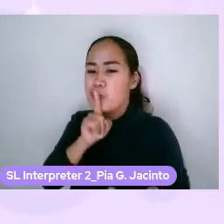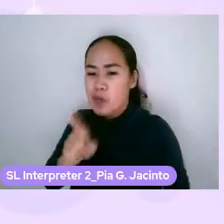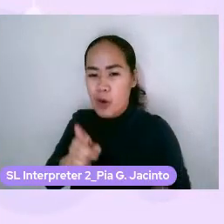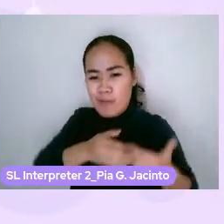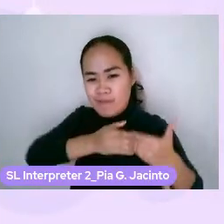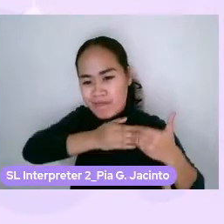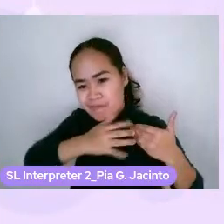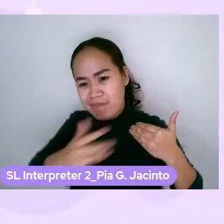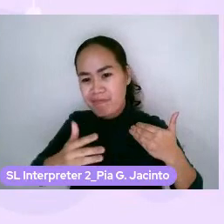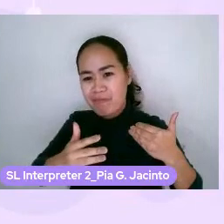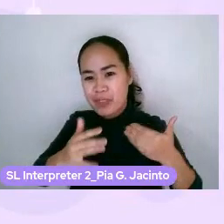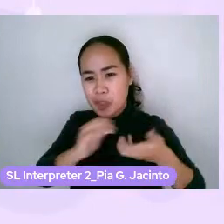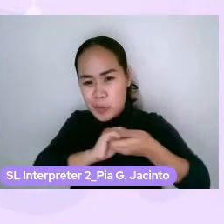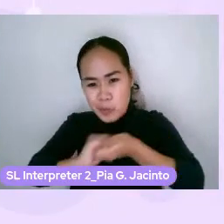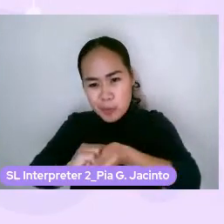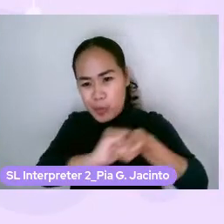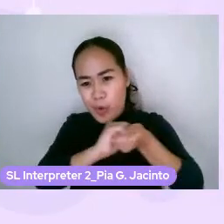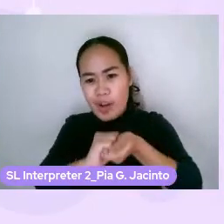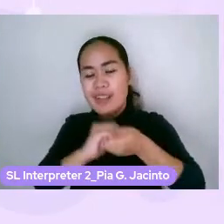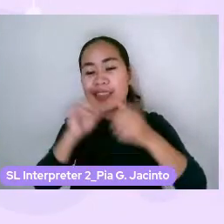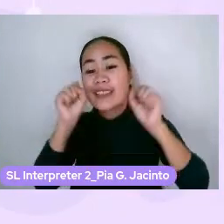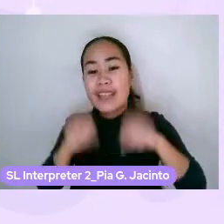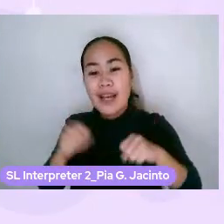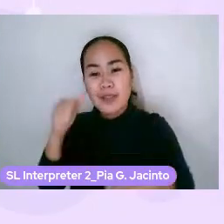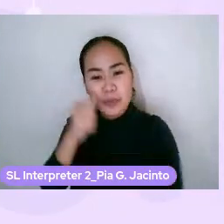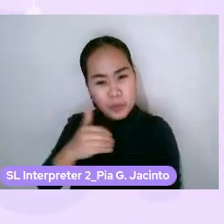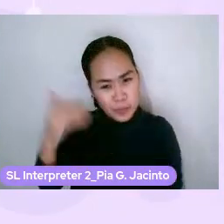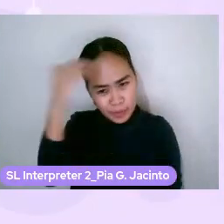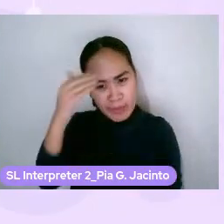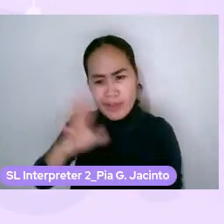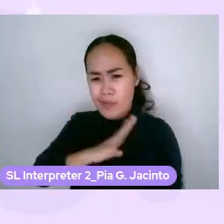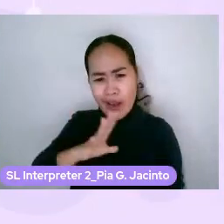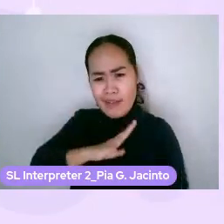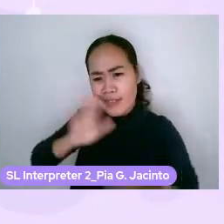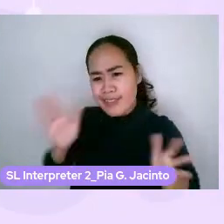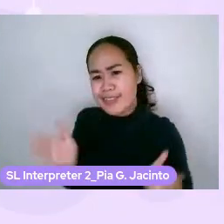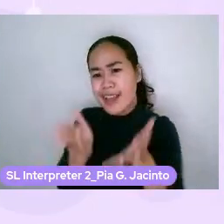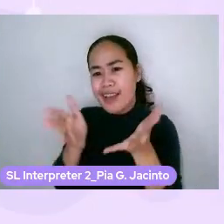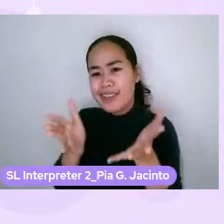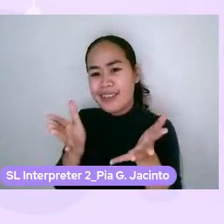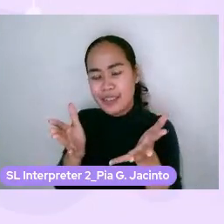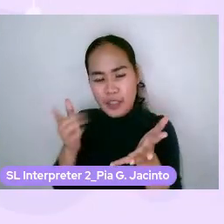can enable women to empower themselves and others so